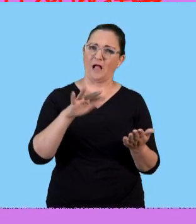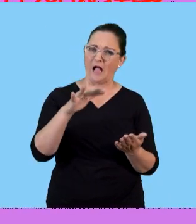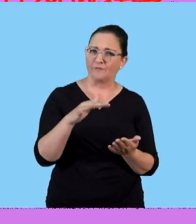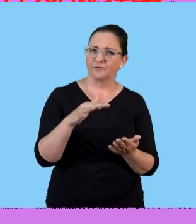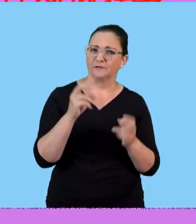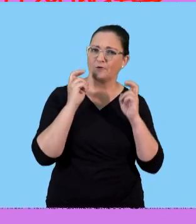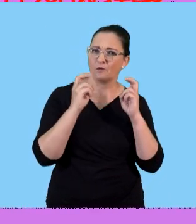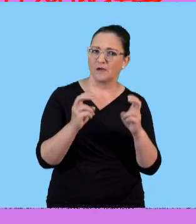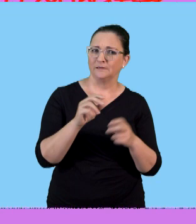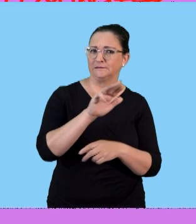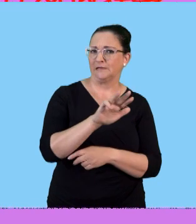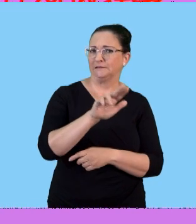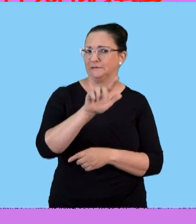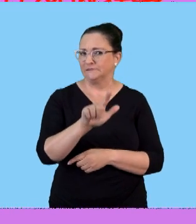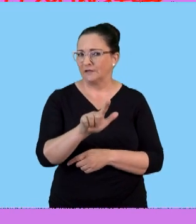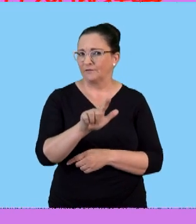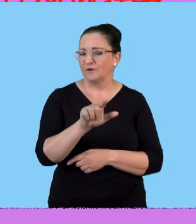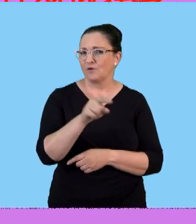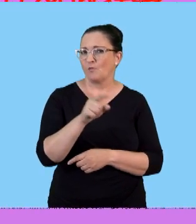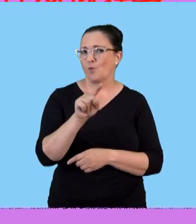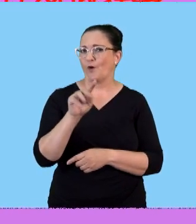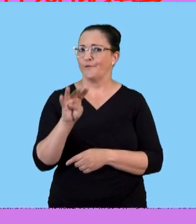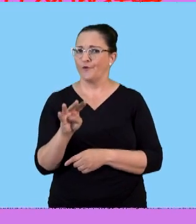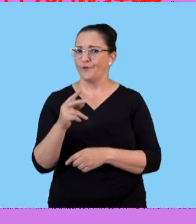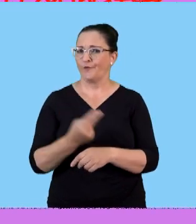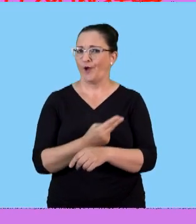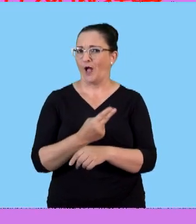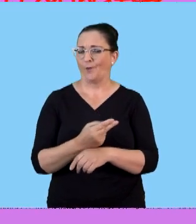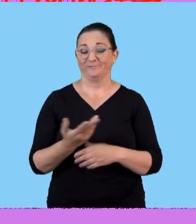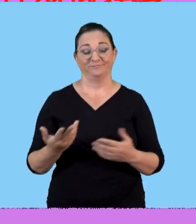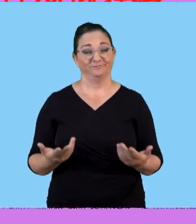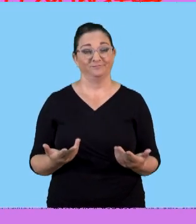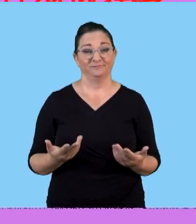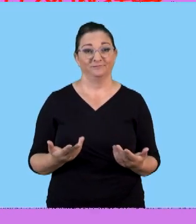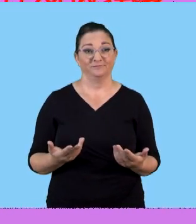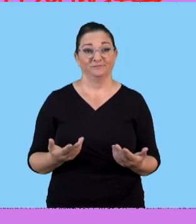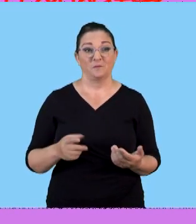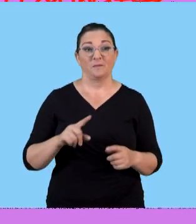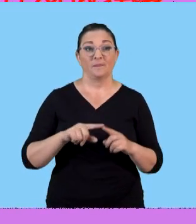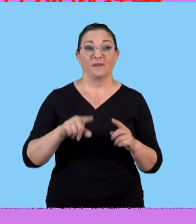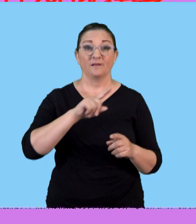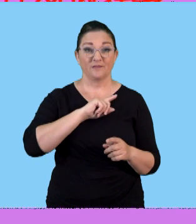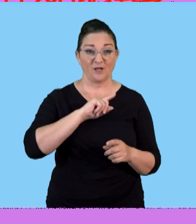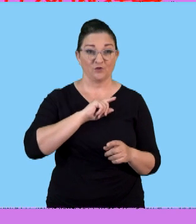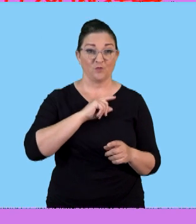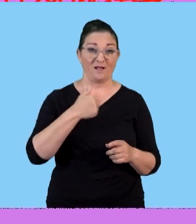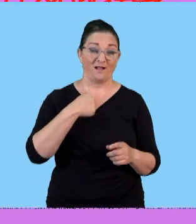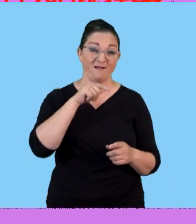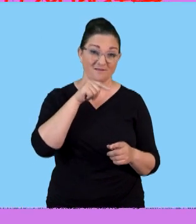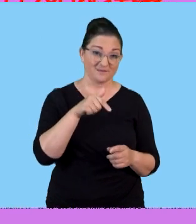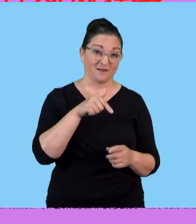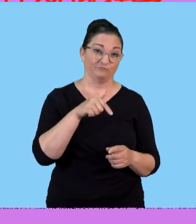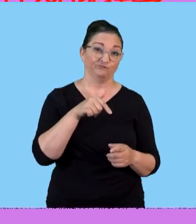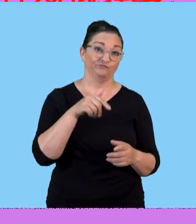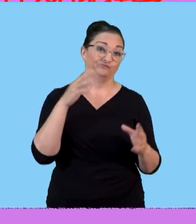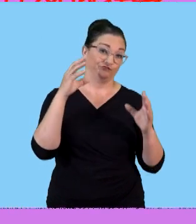the average speed of the bus is 97.14 kilometers per hour. So therefore, and remember, I will conclude based on